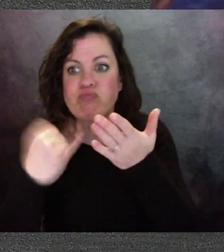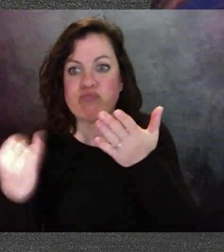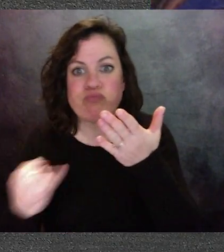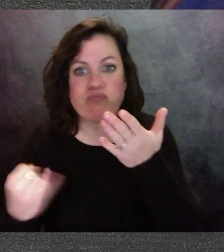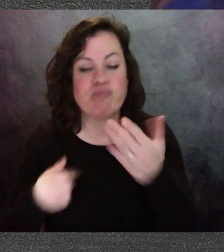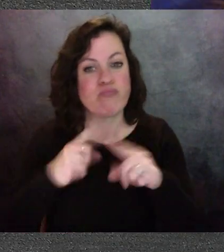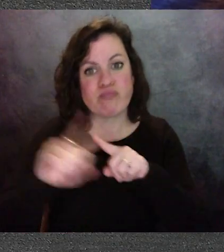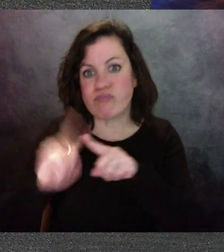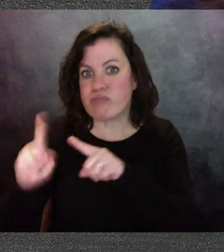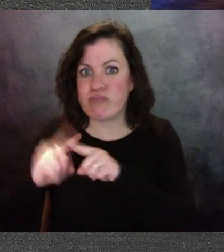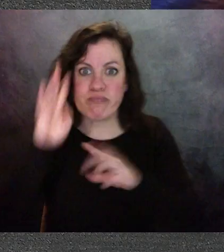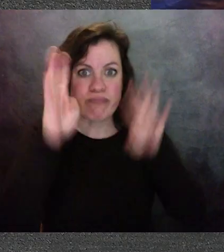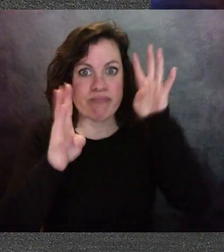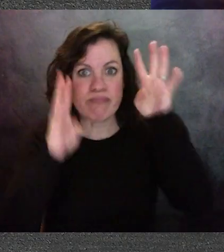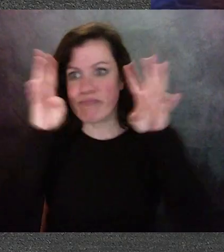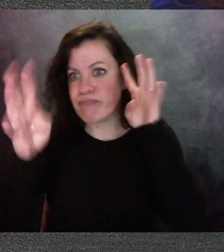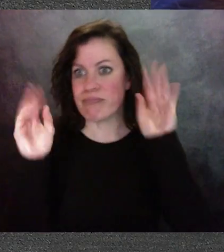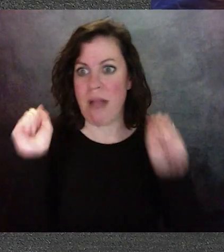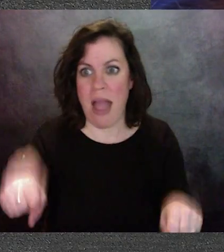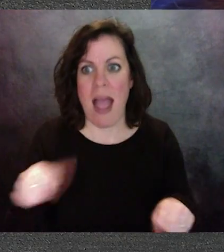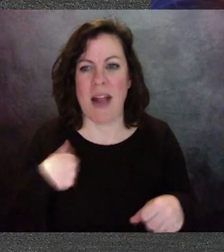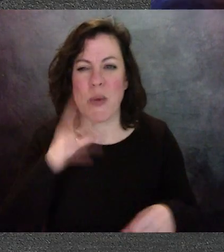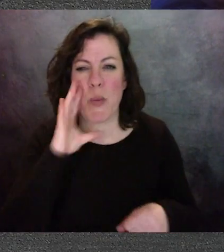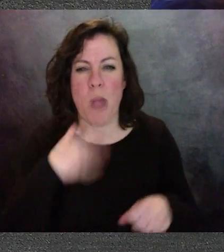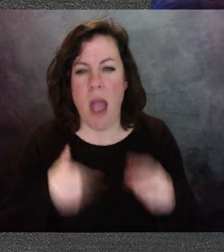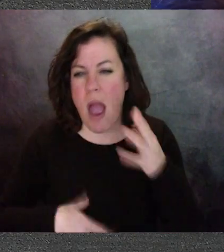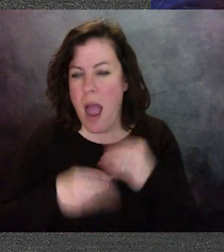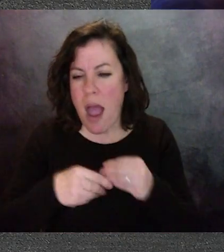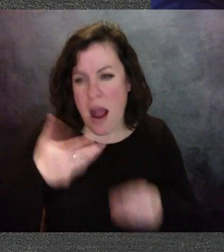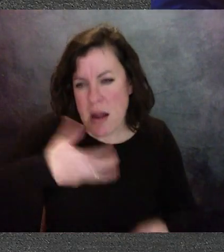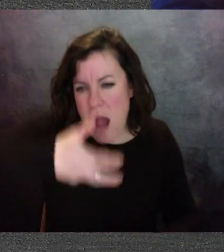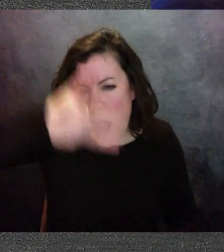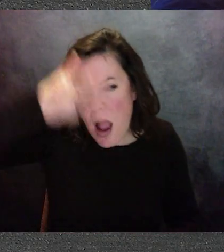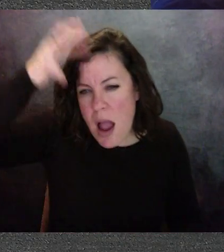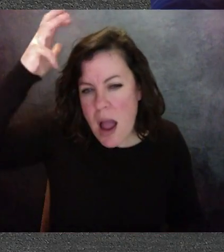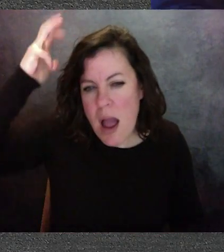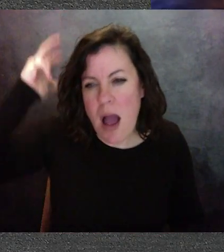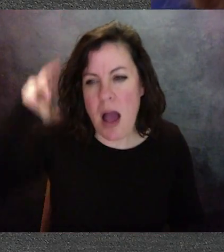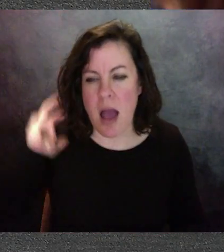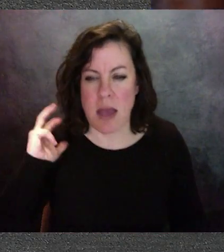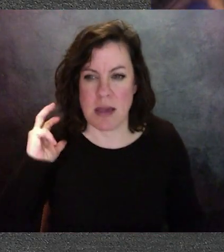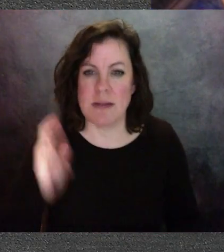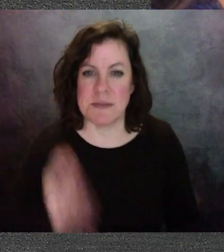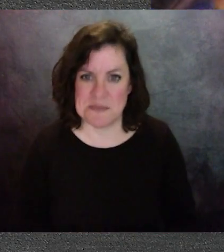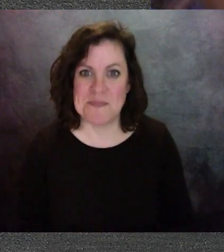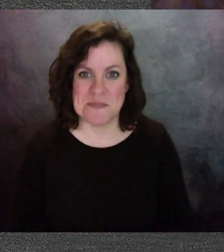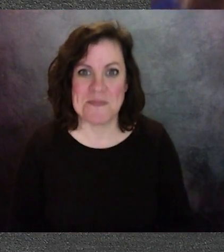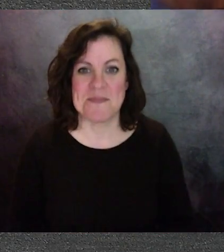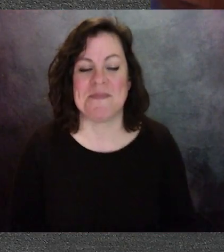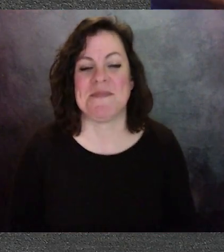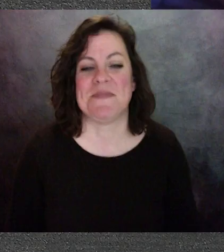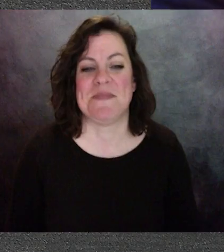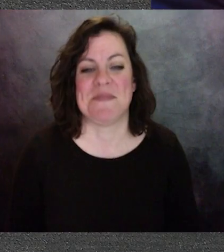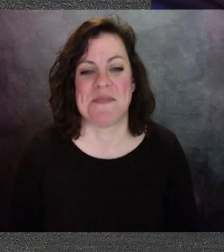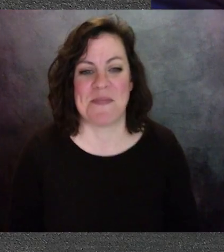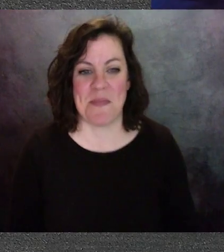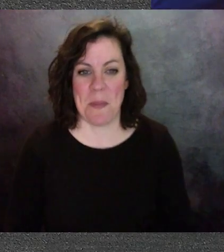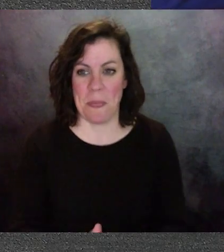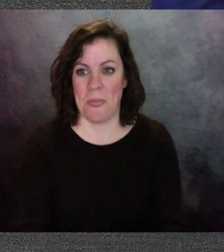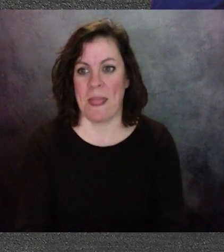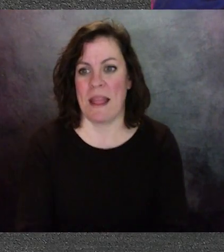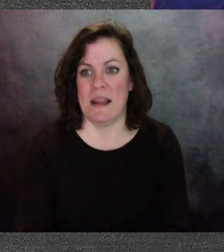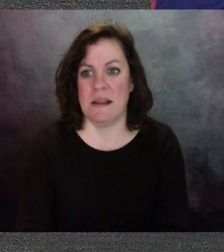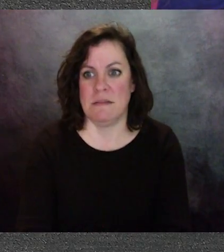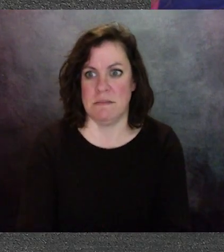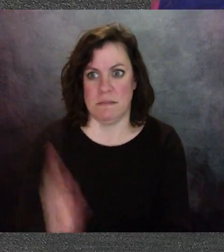here. So I think I'm going to add a lion so that the lion can be ready to be transported in there. So I'm just going to add it right